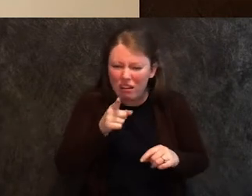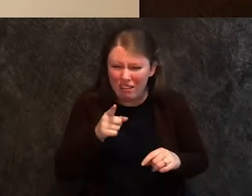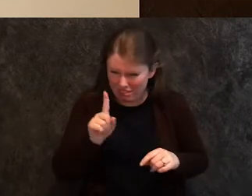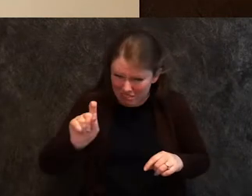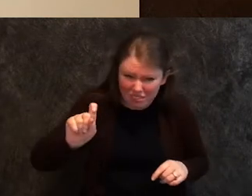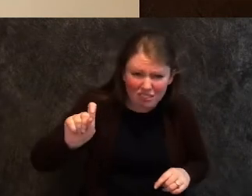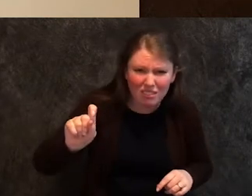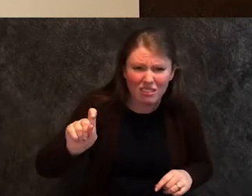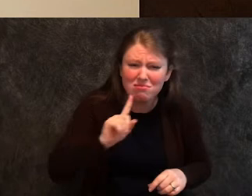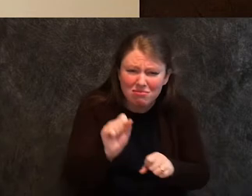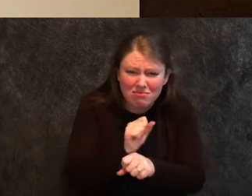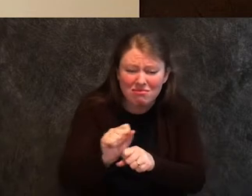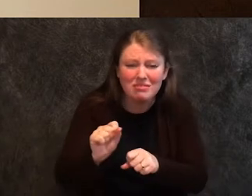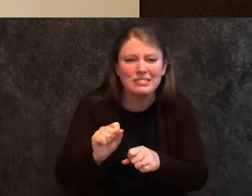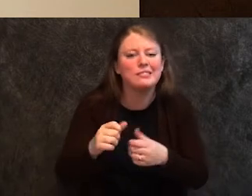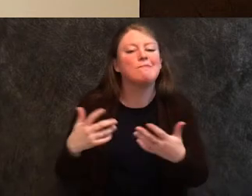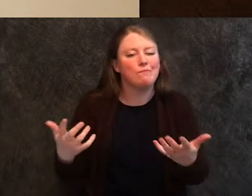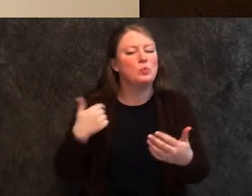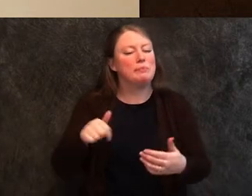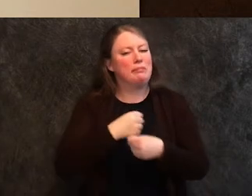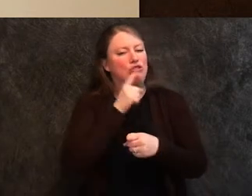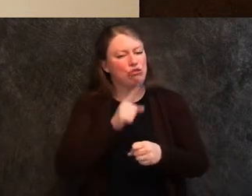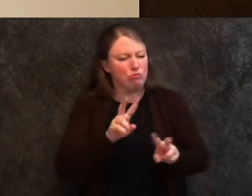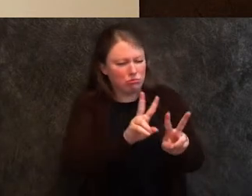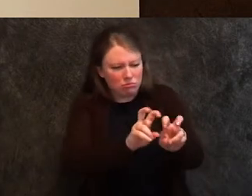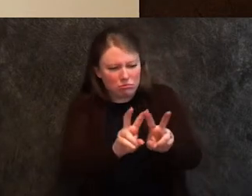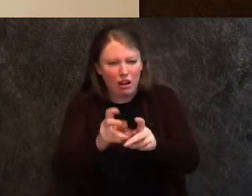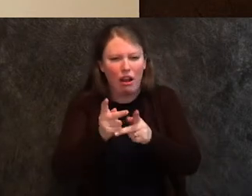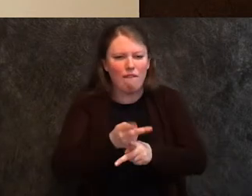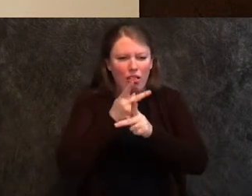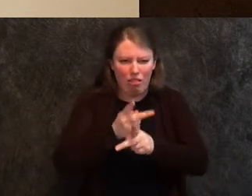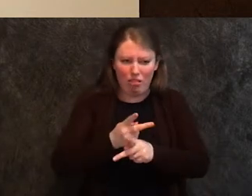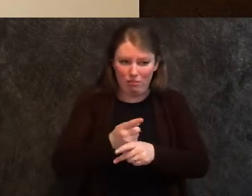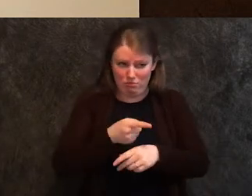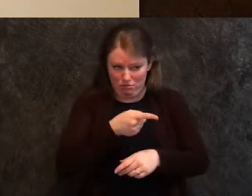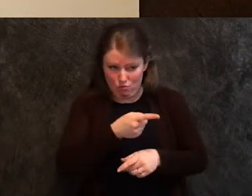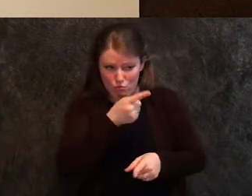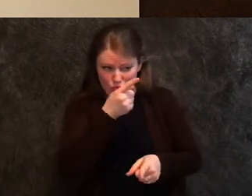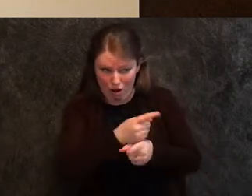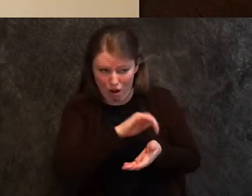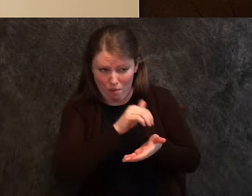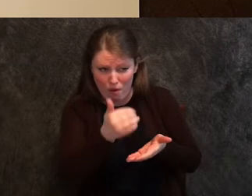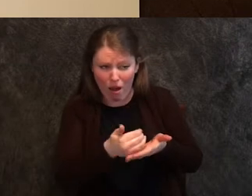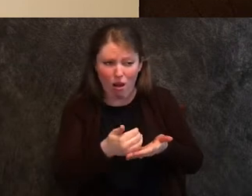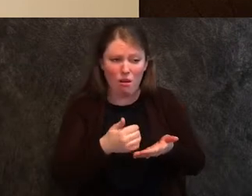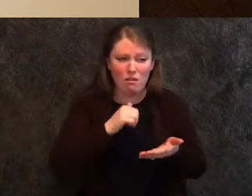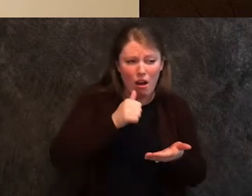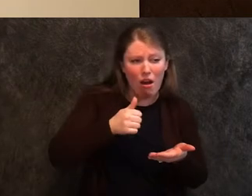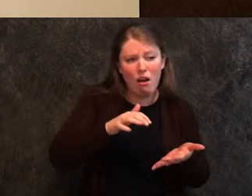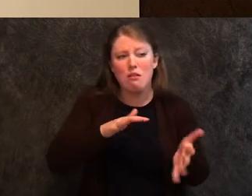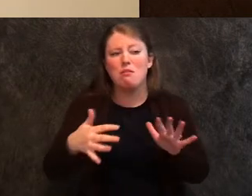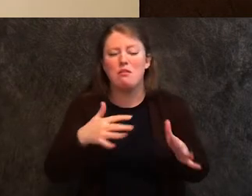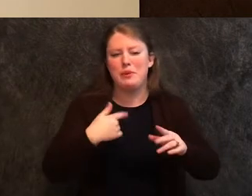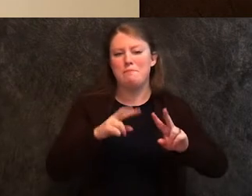control, knowing that He is in control. And then the next one, the other one I put in here was